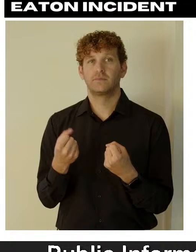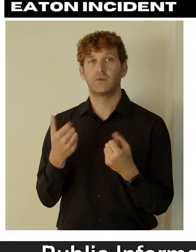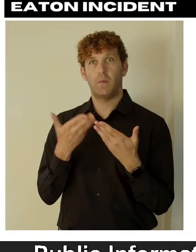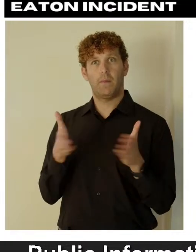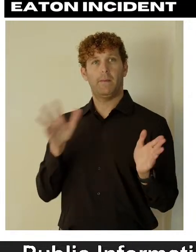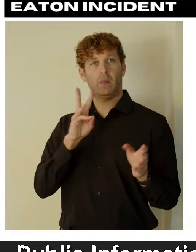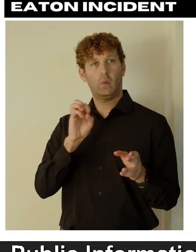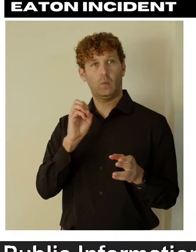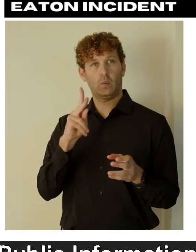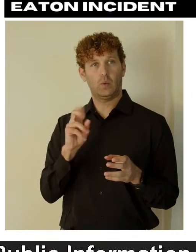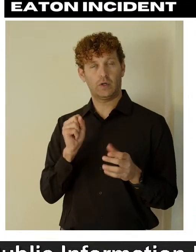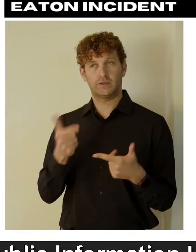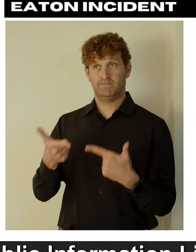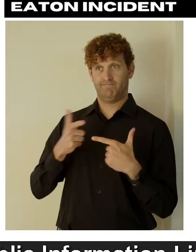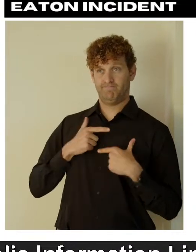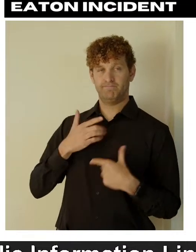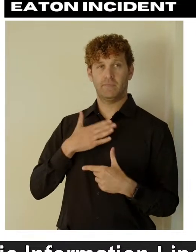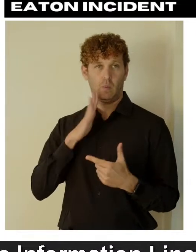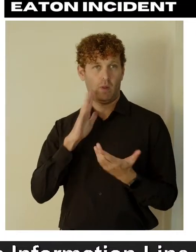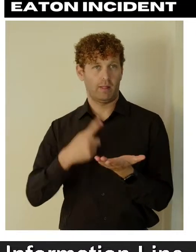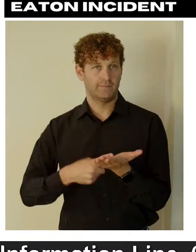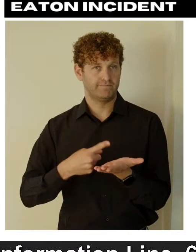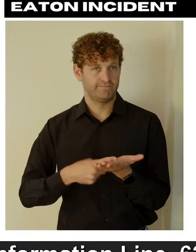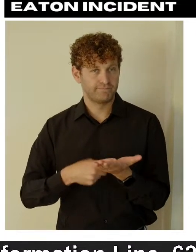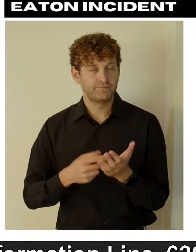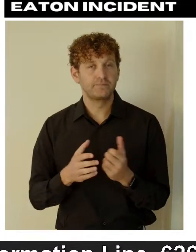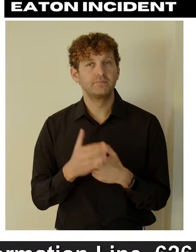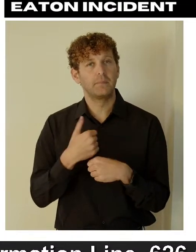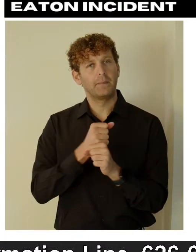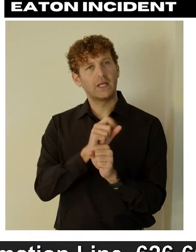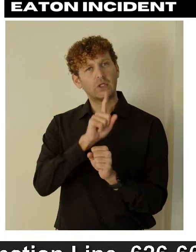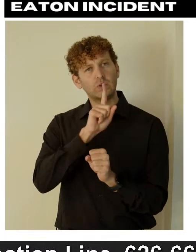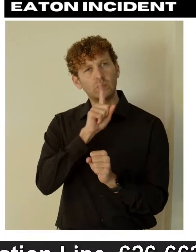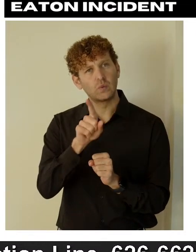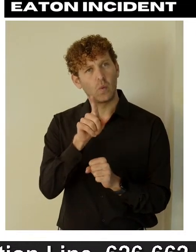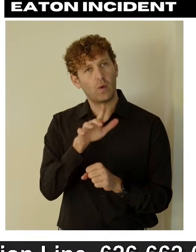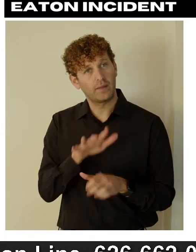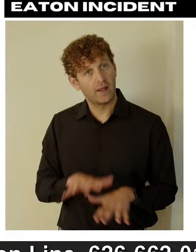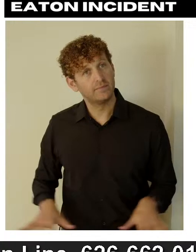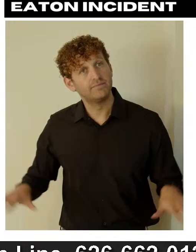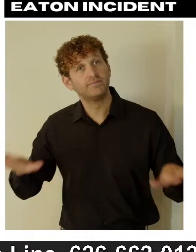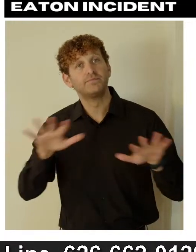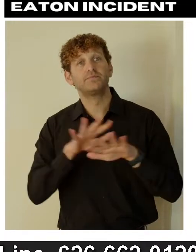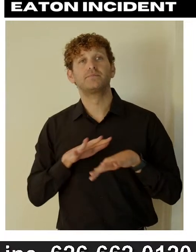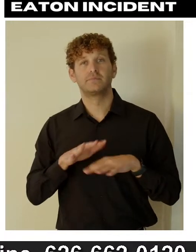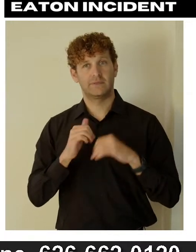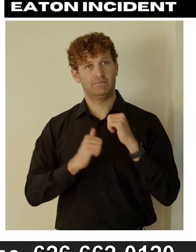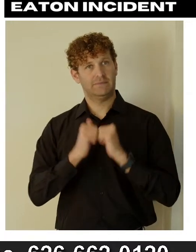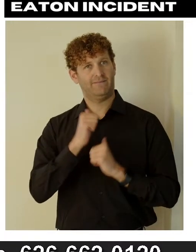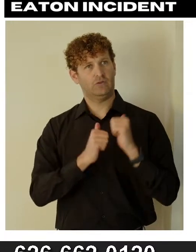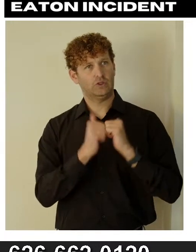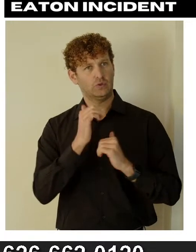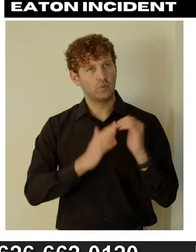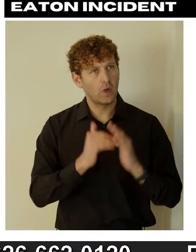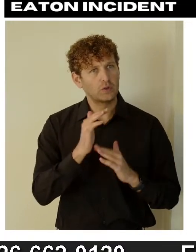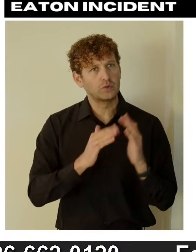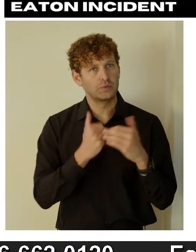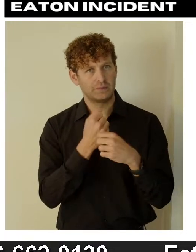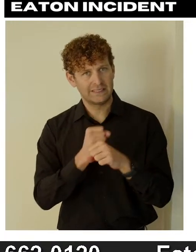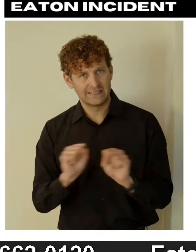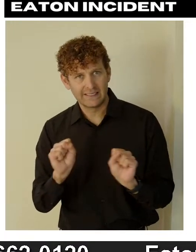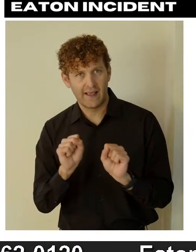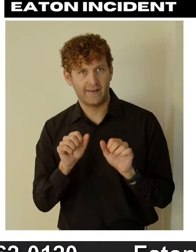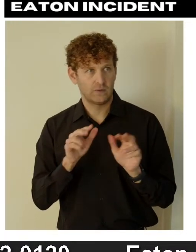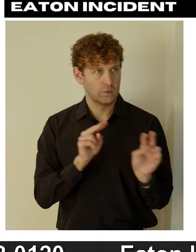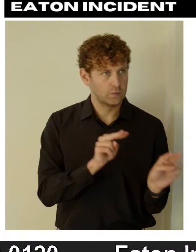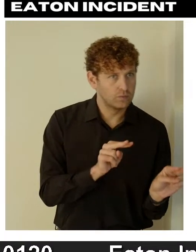going to be working to make sure the infrastructure is safe for repopulation, safe for you. And we've been doing that in conjunction